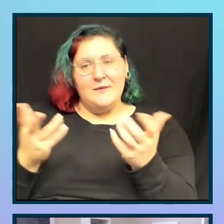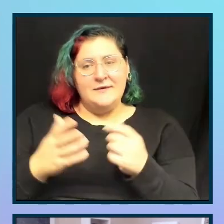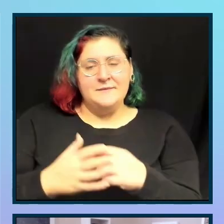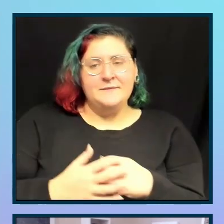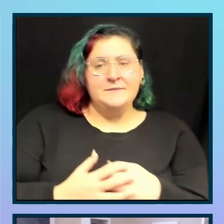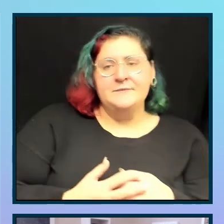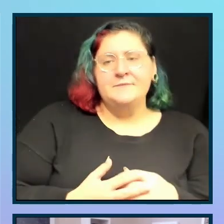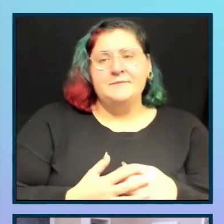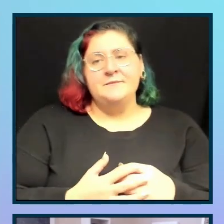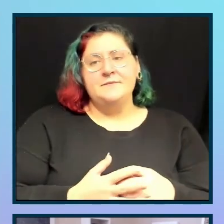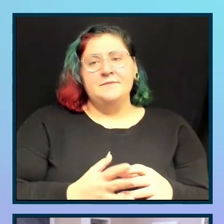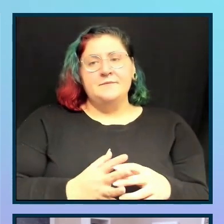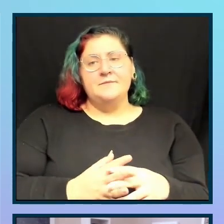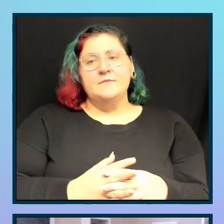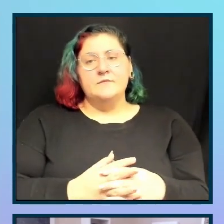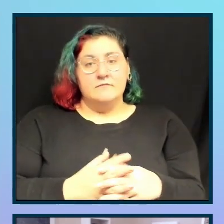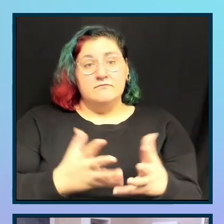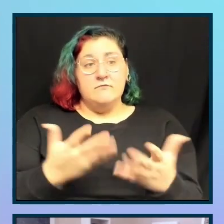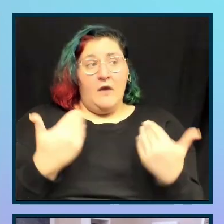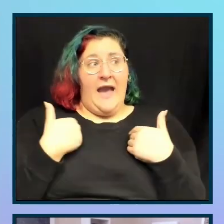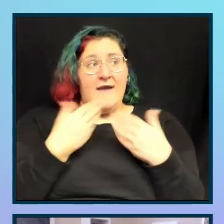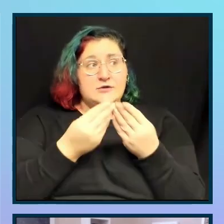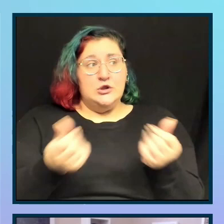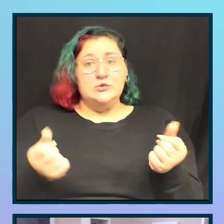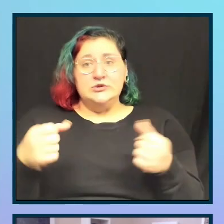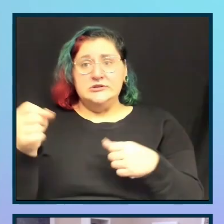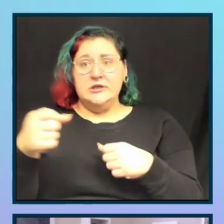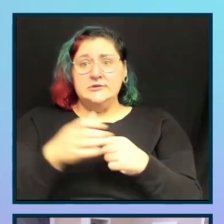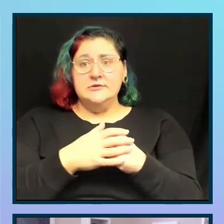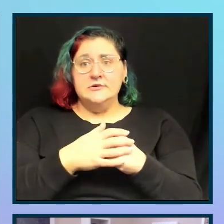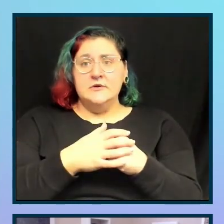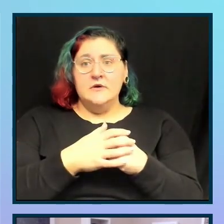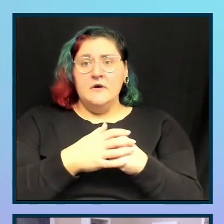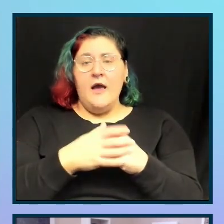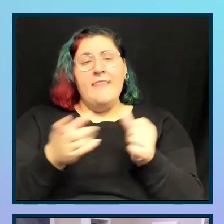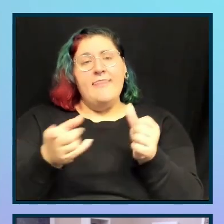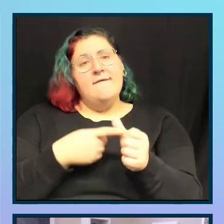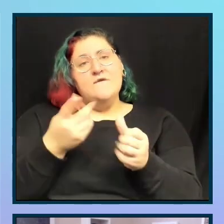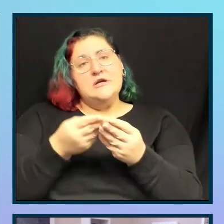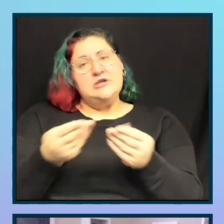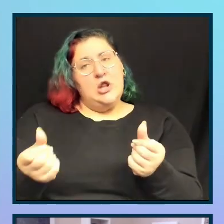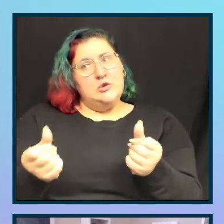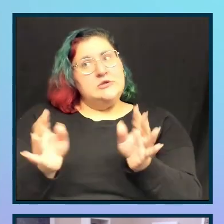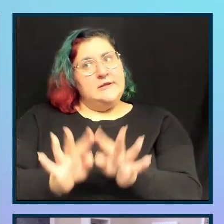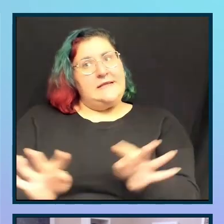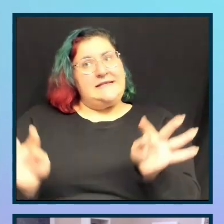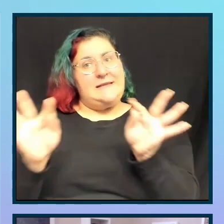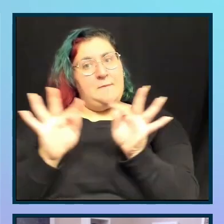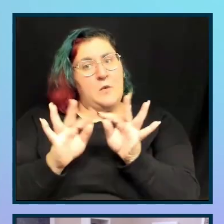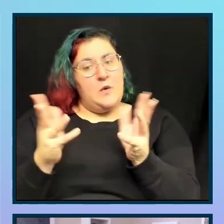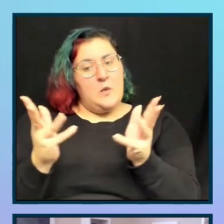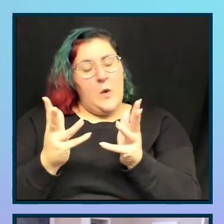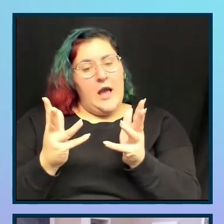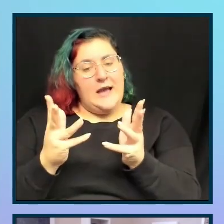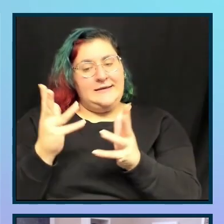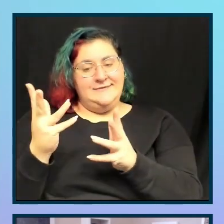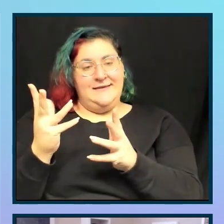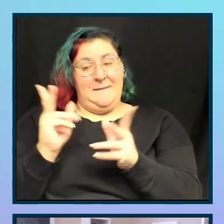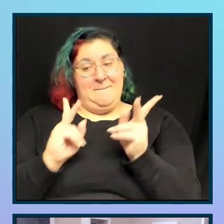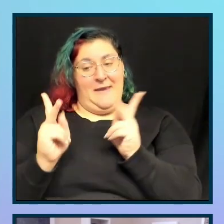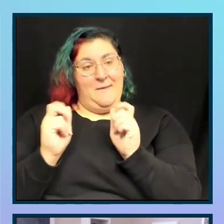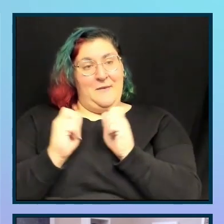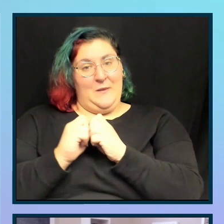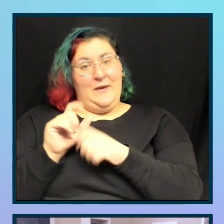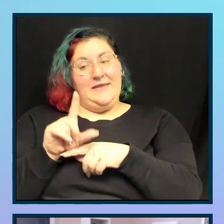Because there are solutions. And the first solution, really critically, is including people with